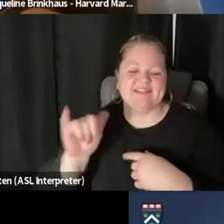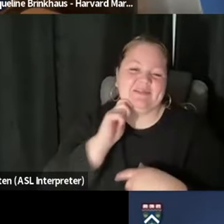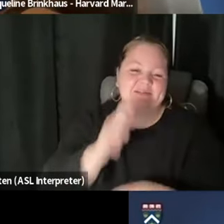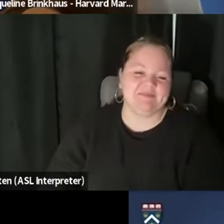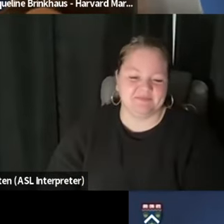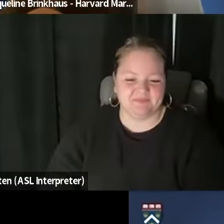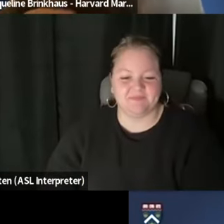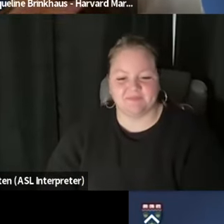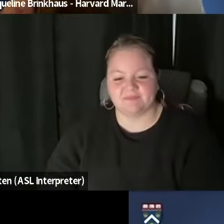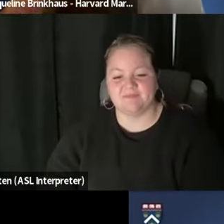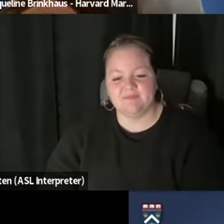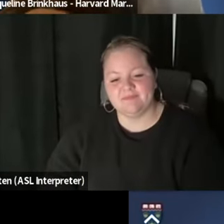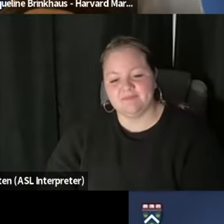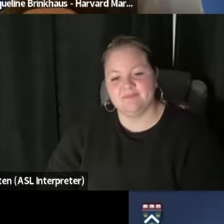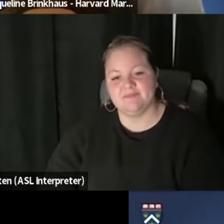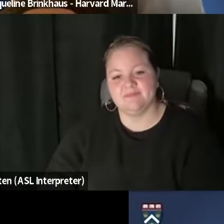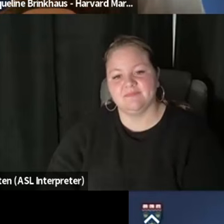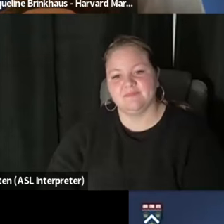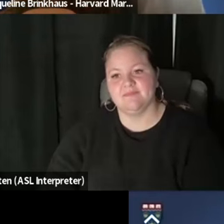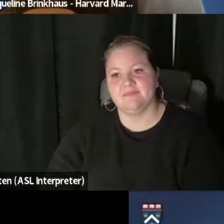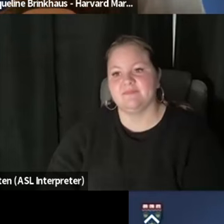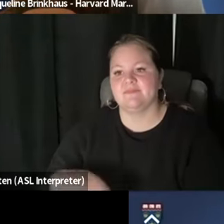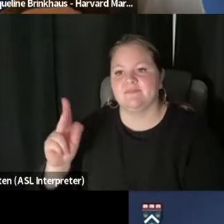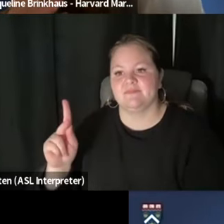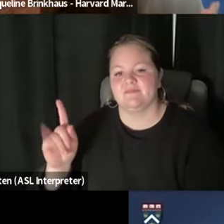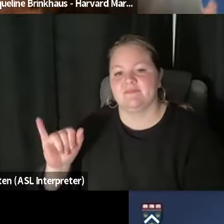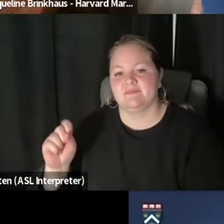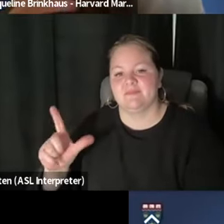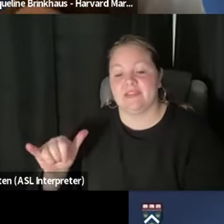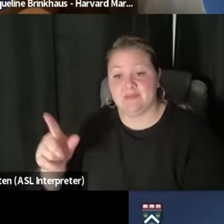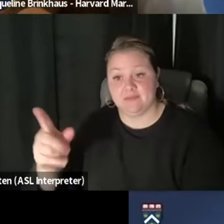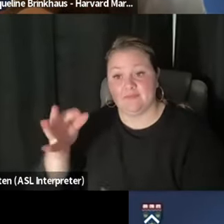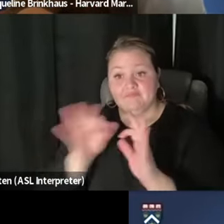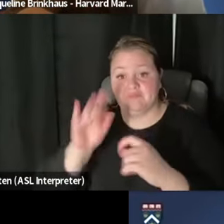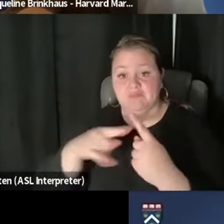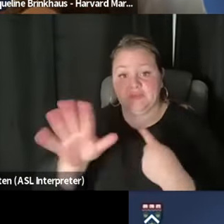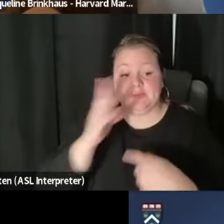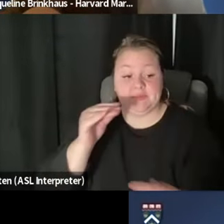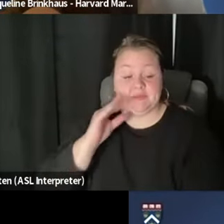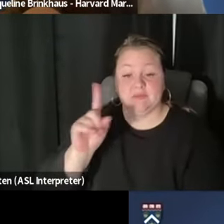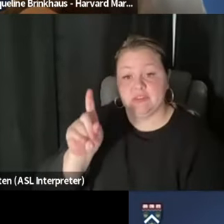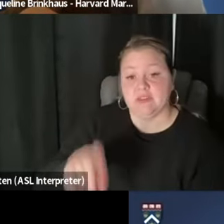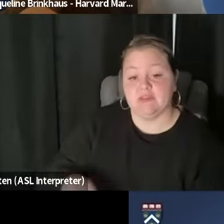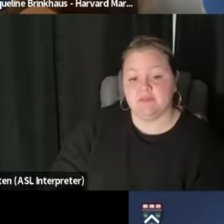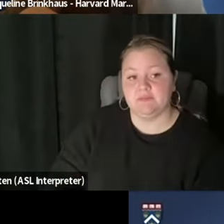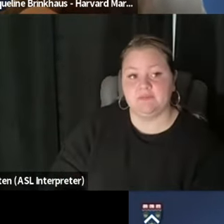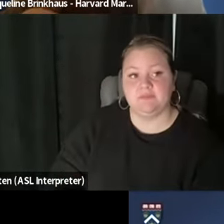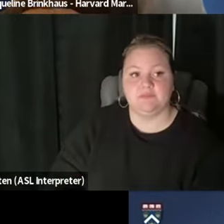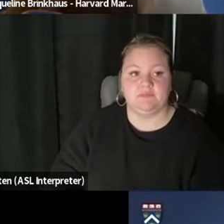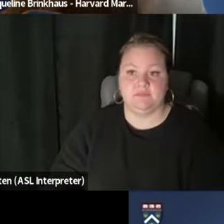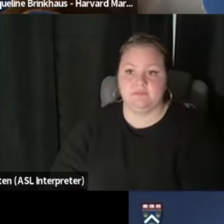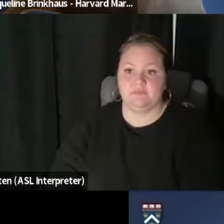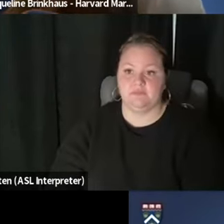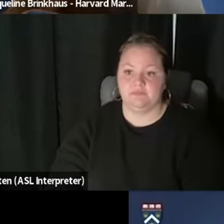could you tell us a little bit about your experience with your capstone and maybe a little bit about your pre-capstone course on campus you were telling us